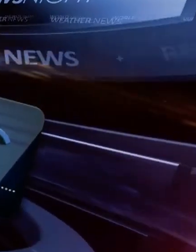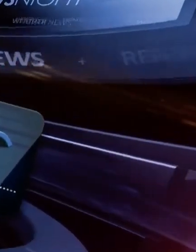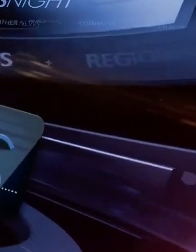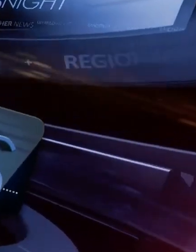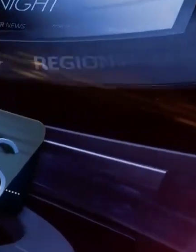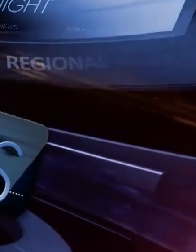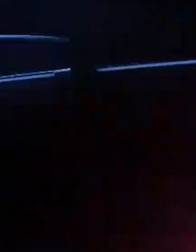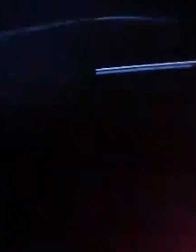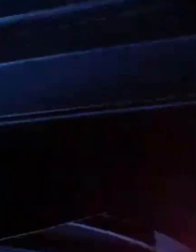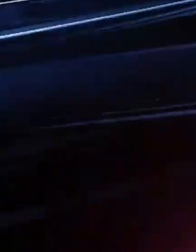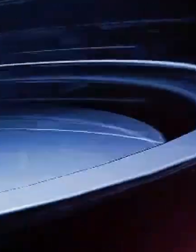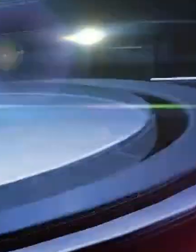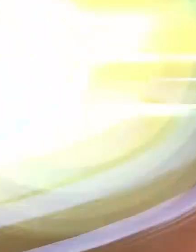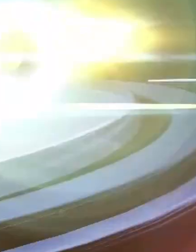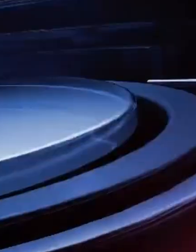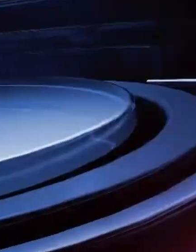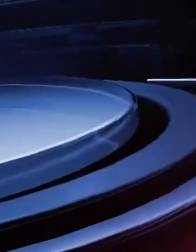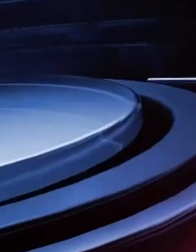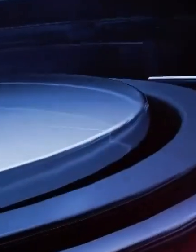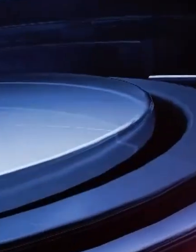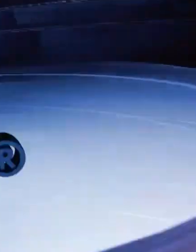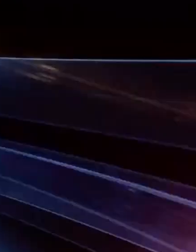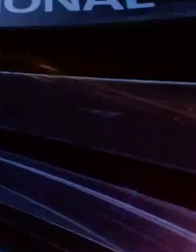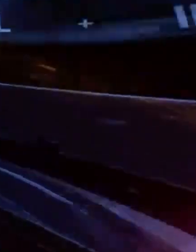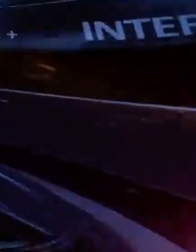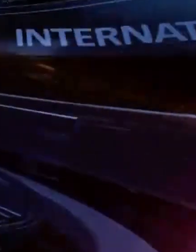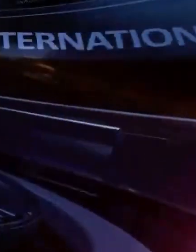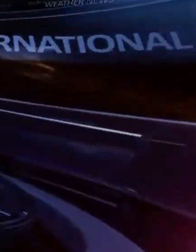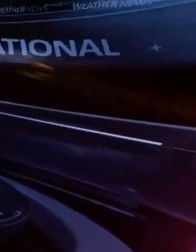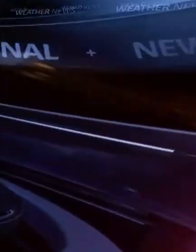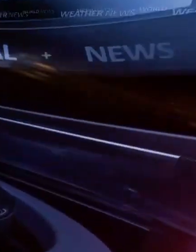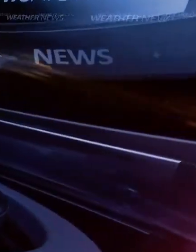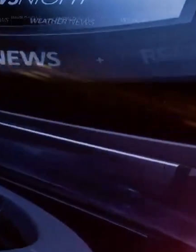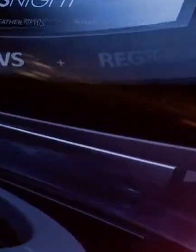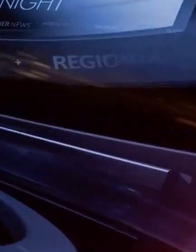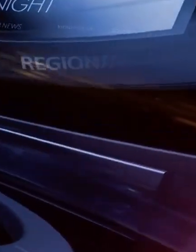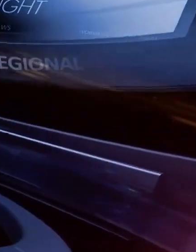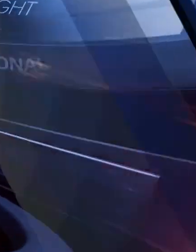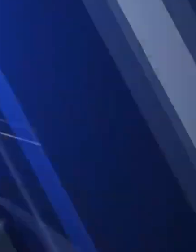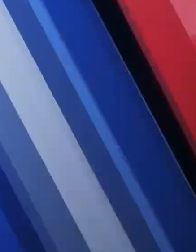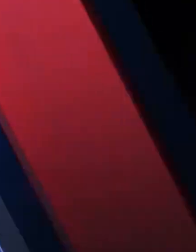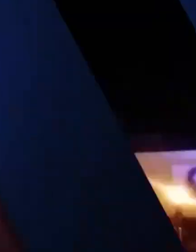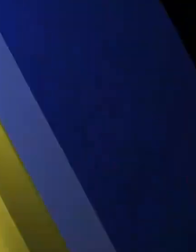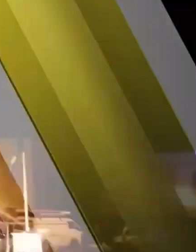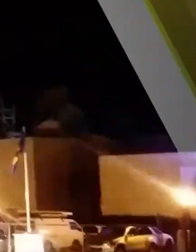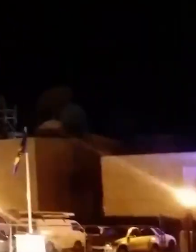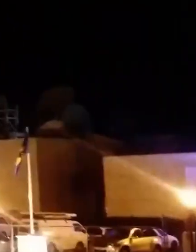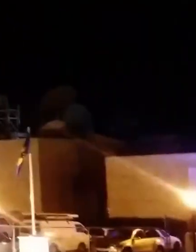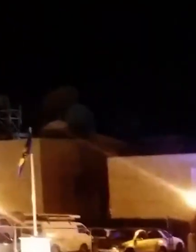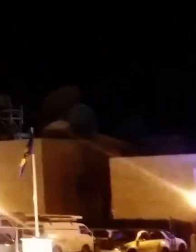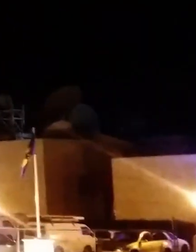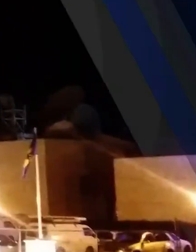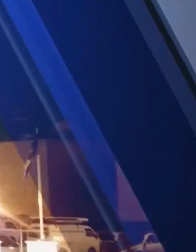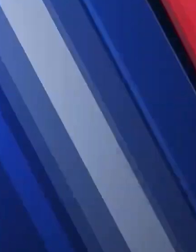The headline news is brought to you by RBC, a bank for all of you.